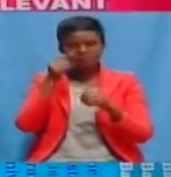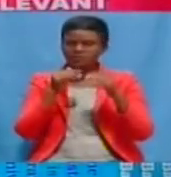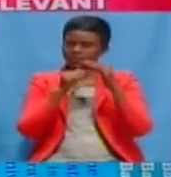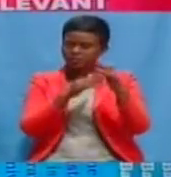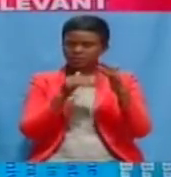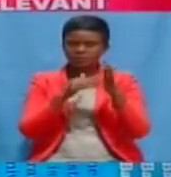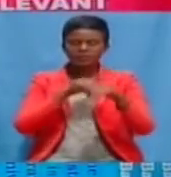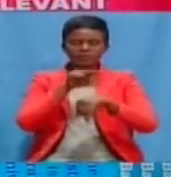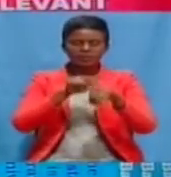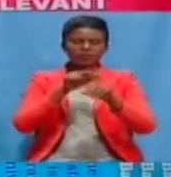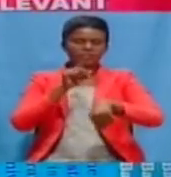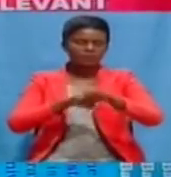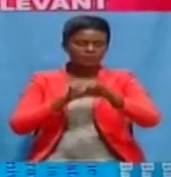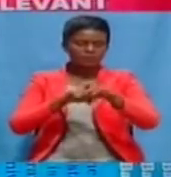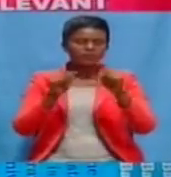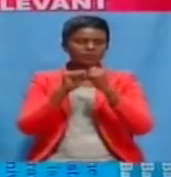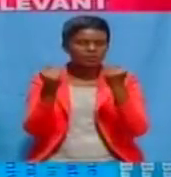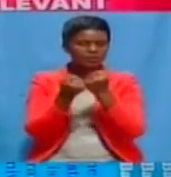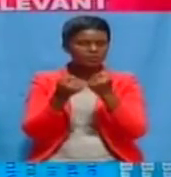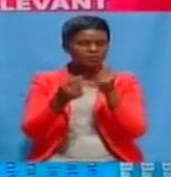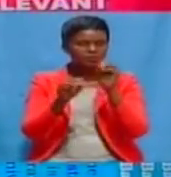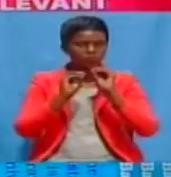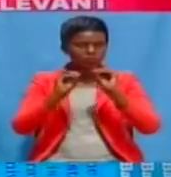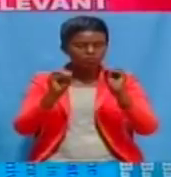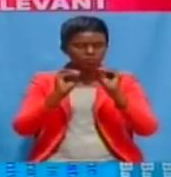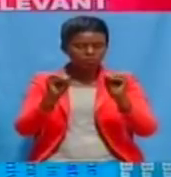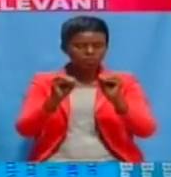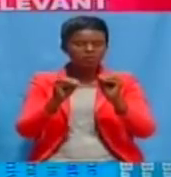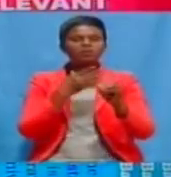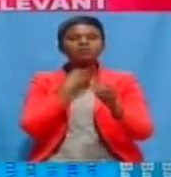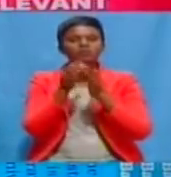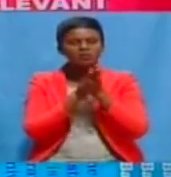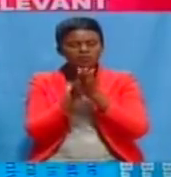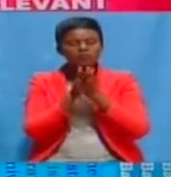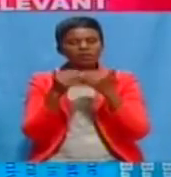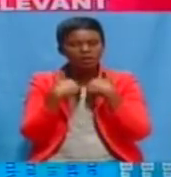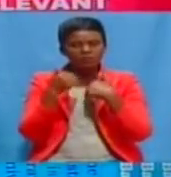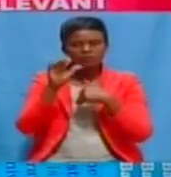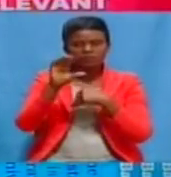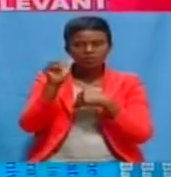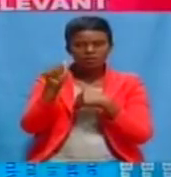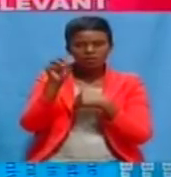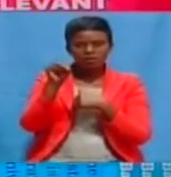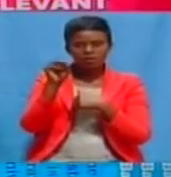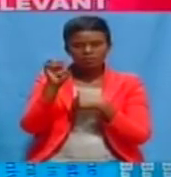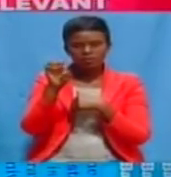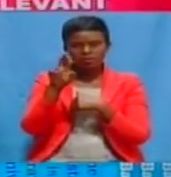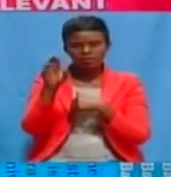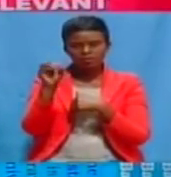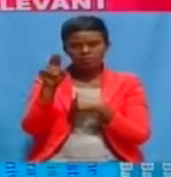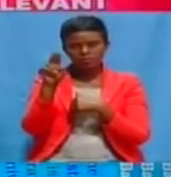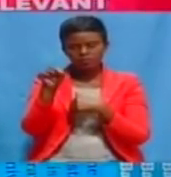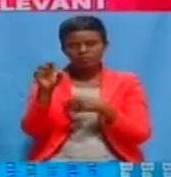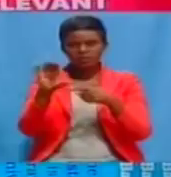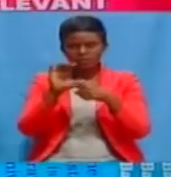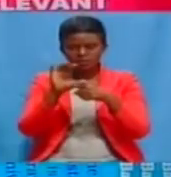against national football team coach Wetson Nyirenda showing interest in the vacant Cameroon national football team job. Maweri told ZNBC Sports